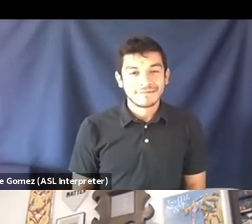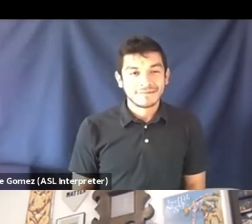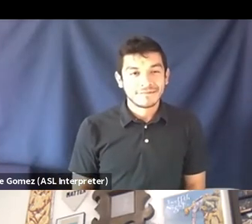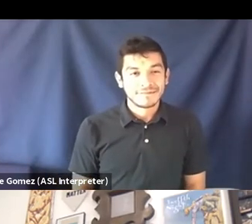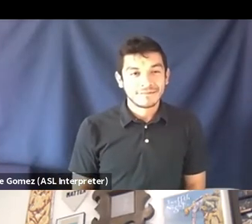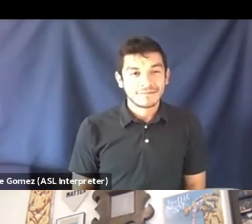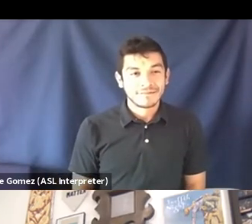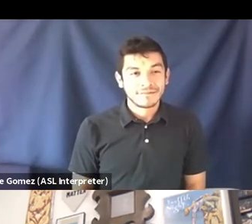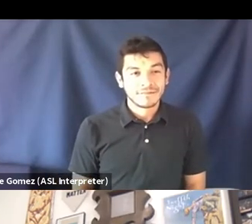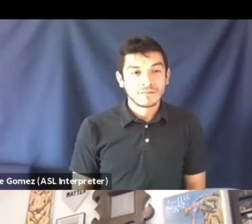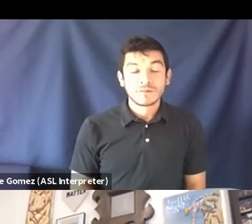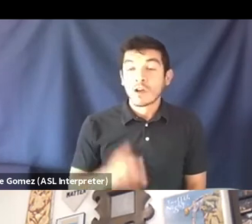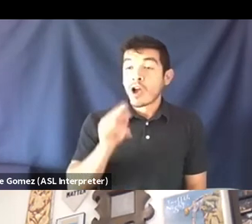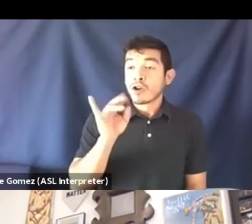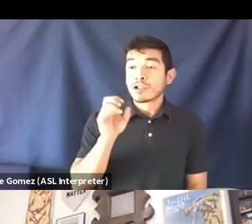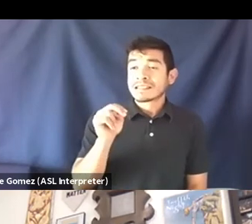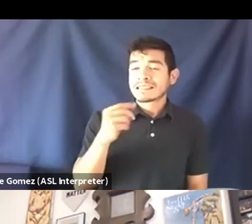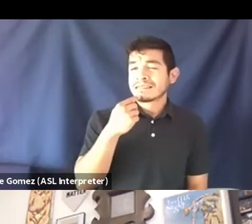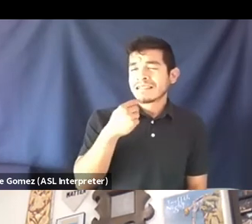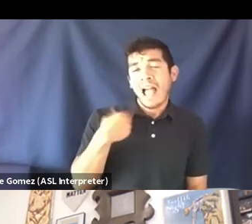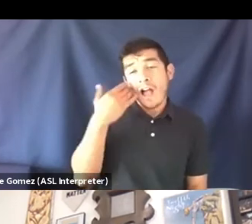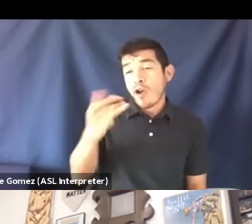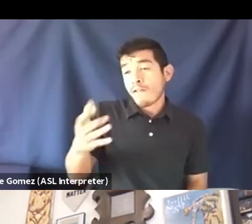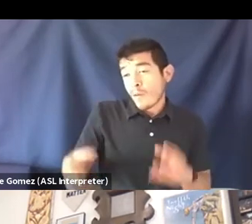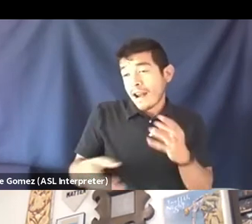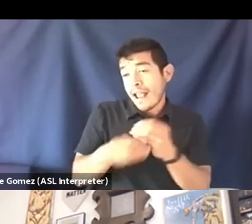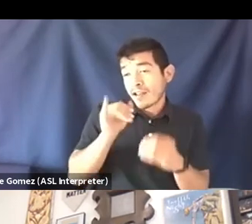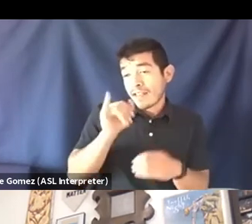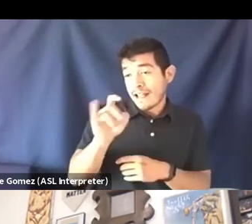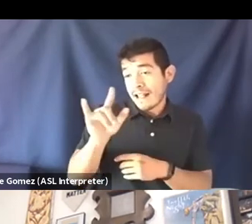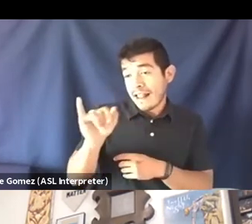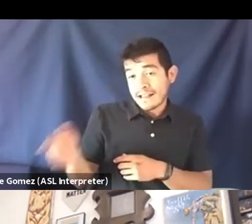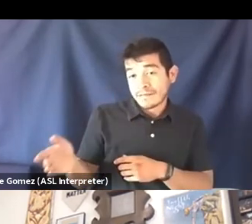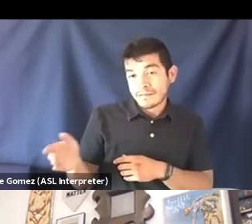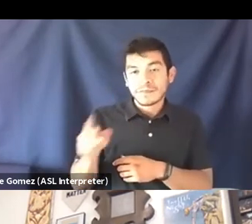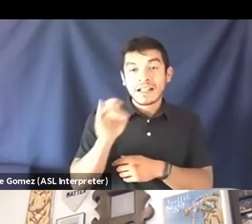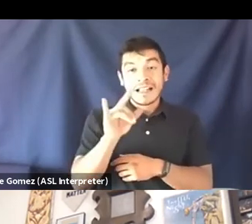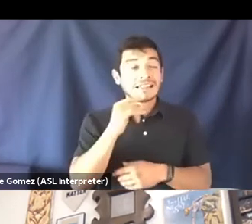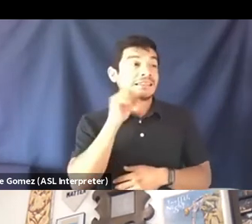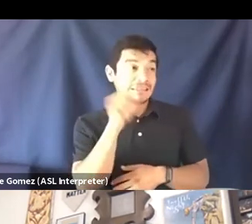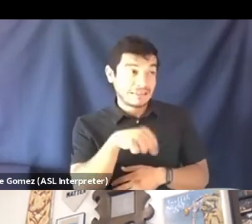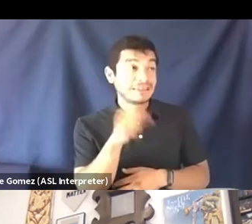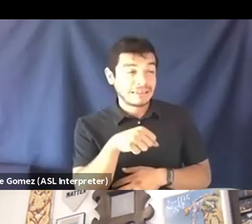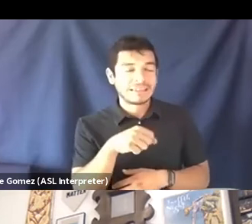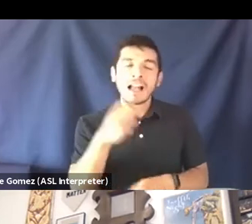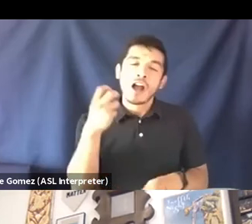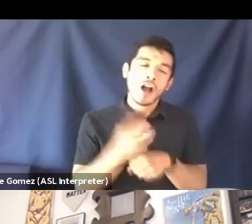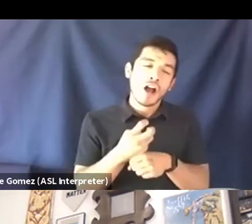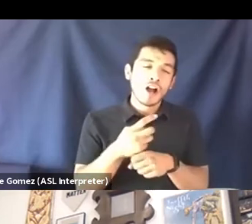I was muted. Kelli, I don't know if you want to add to that or not. Yes, it's hard to